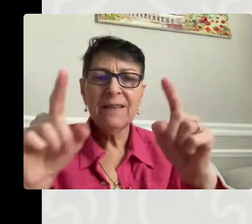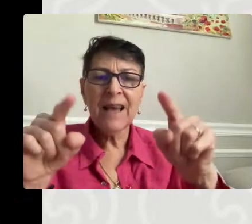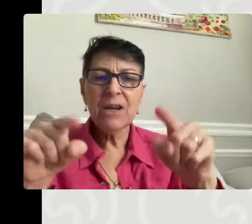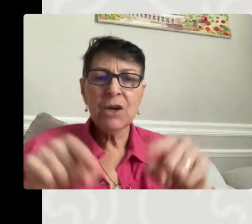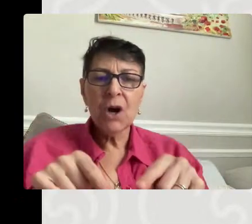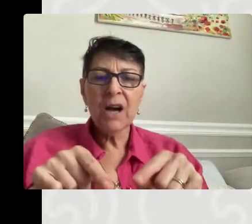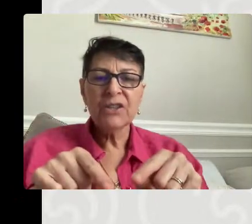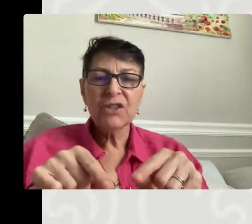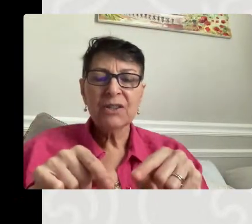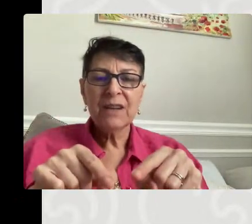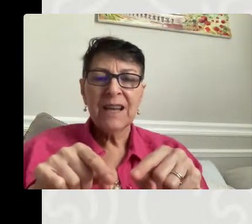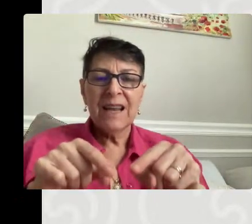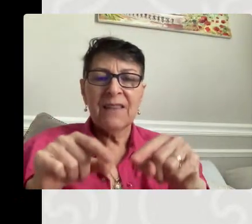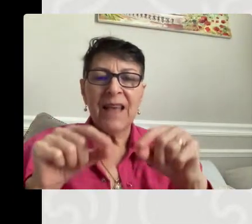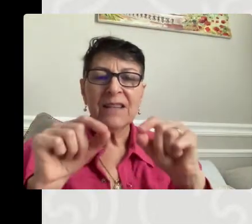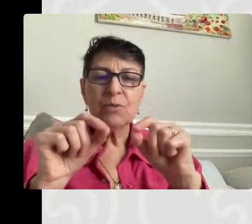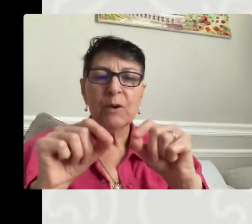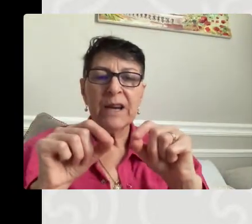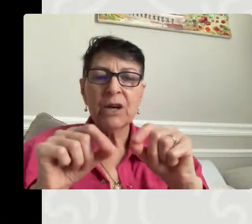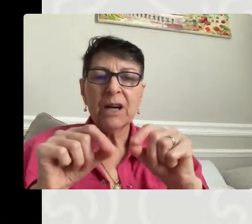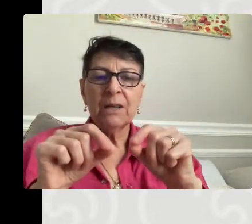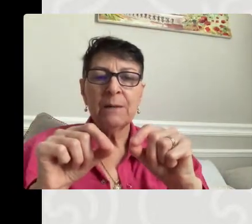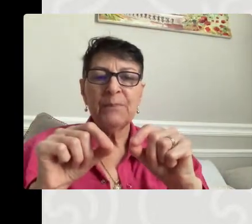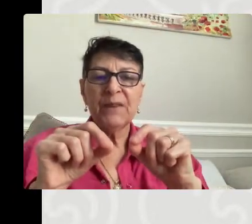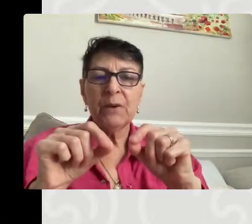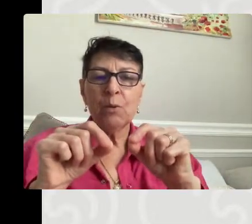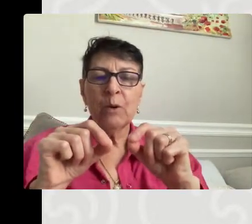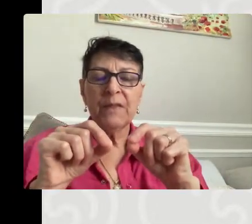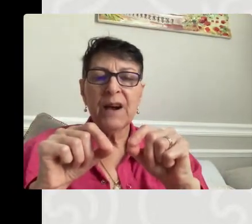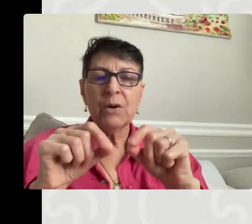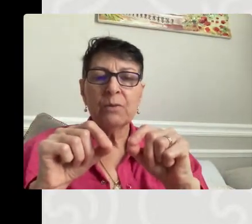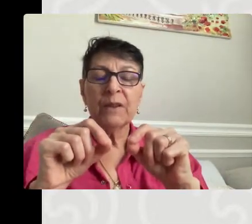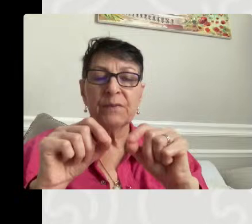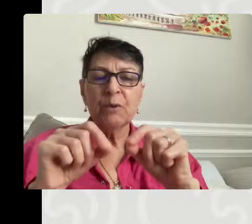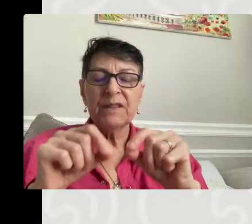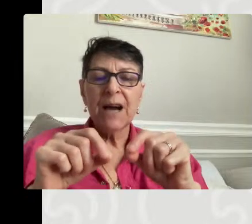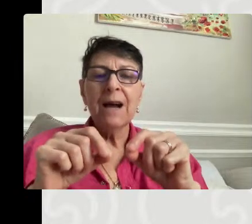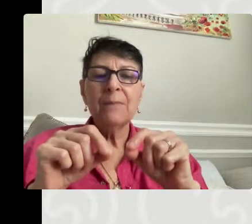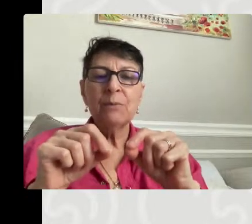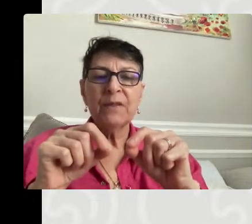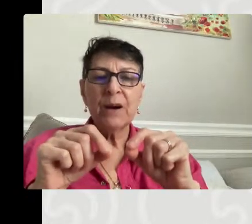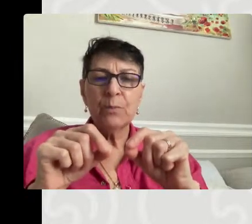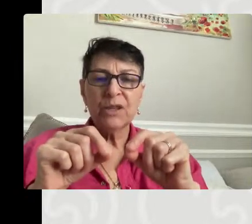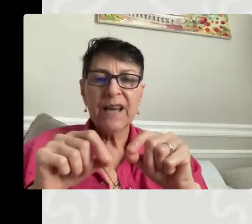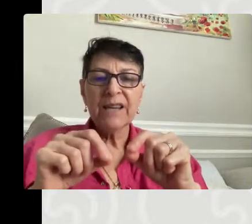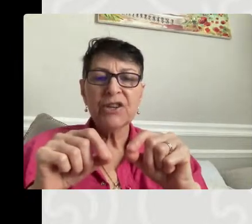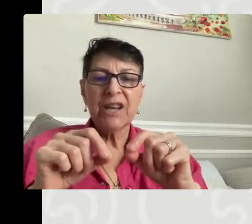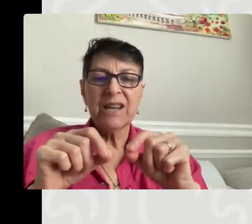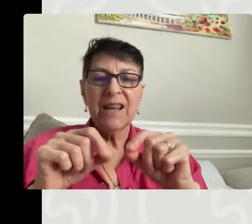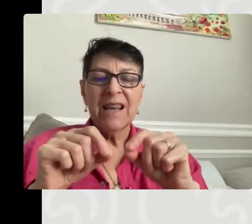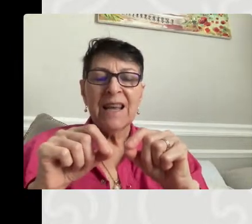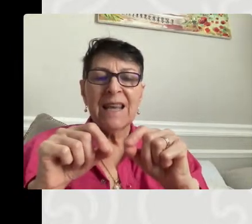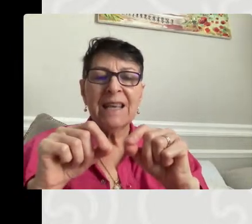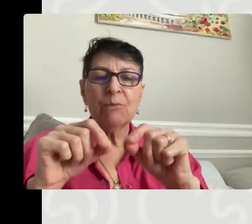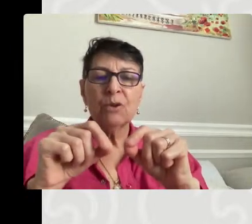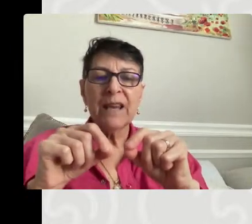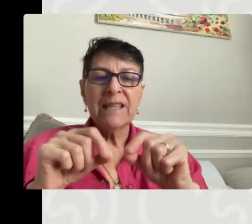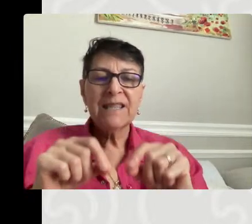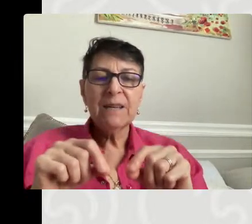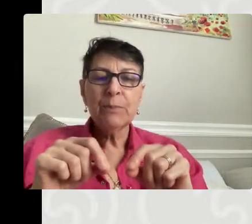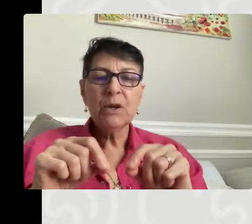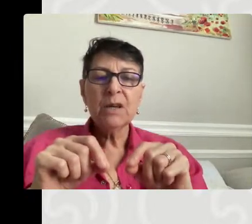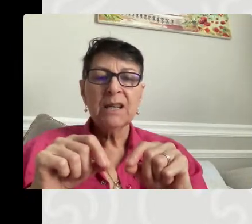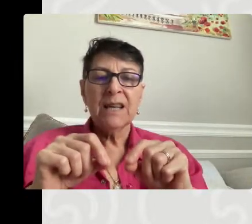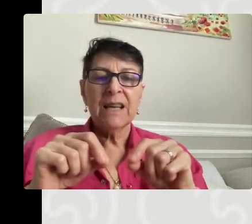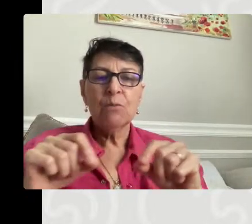is in that notch, that's where with time and without protection, it will